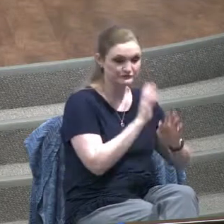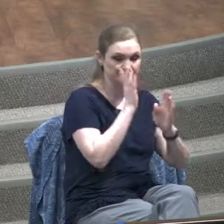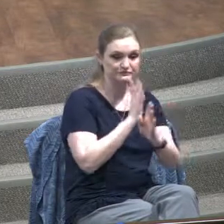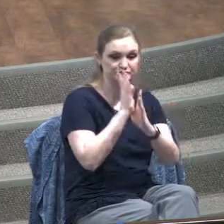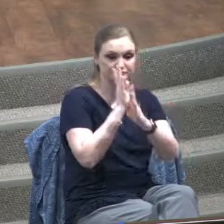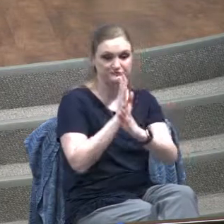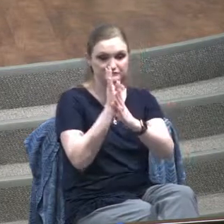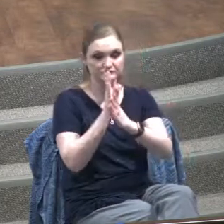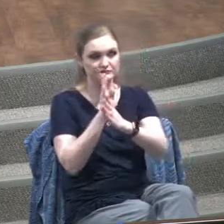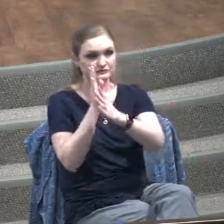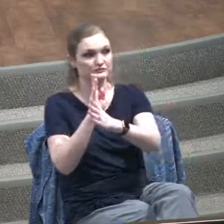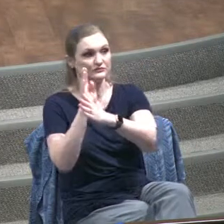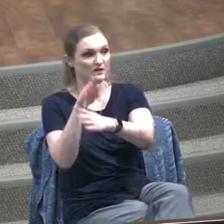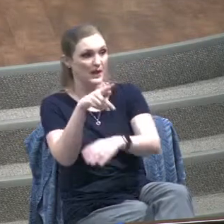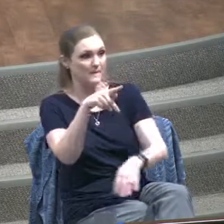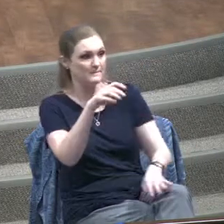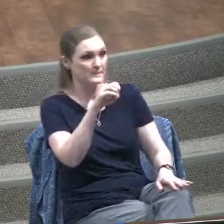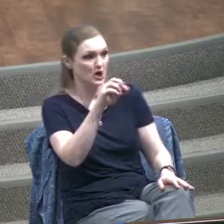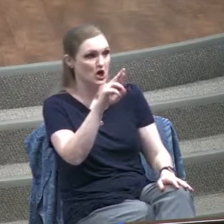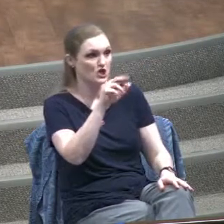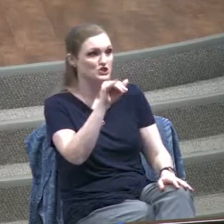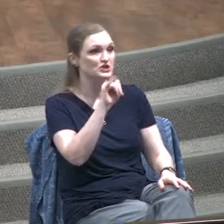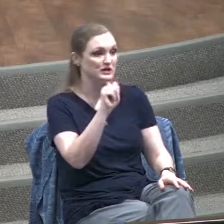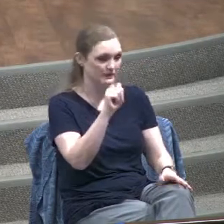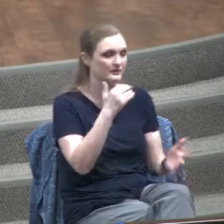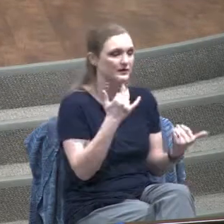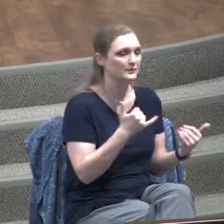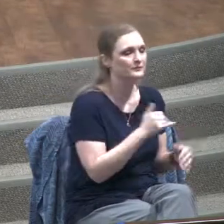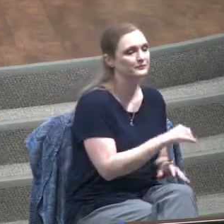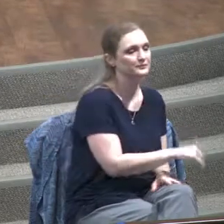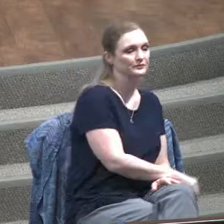Israelites to Persia, to the Babylon area. Now, he